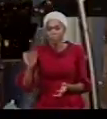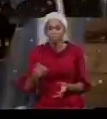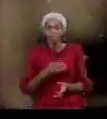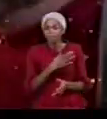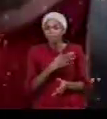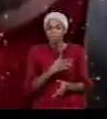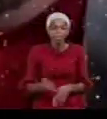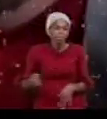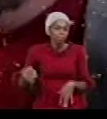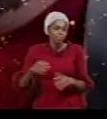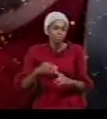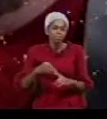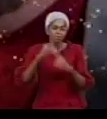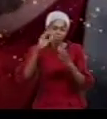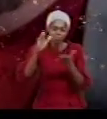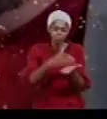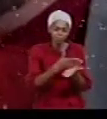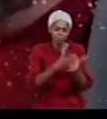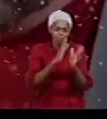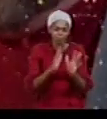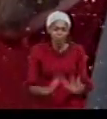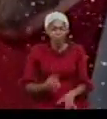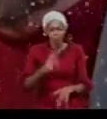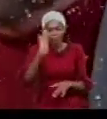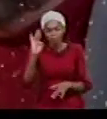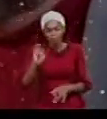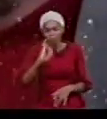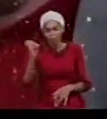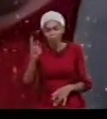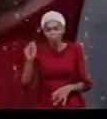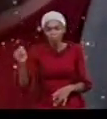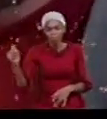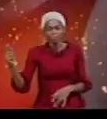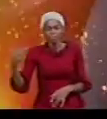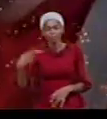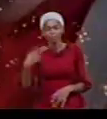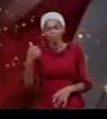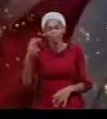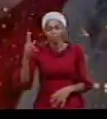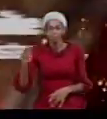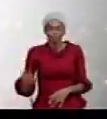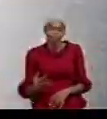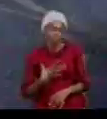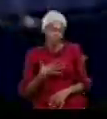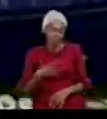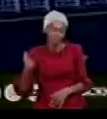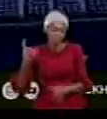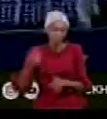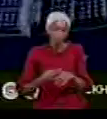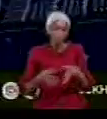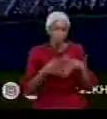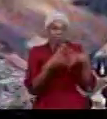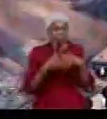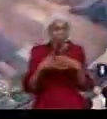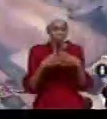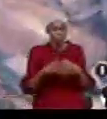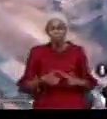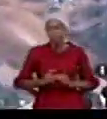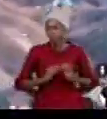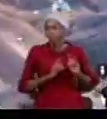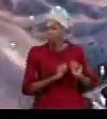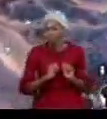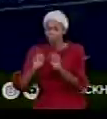and special guest music ministration by Jonathan White from the United States of America. Broadcast to the